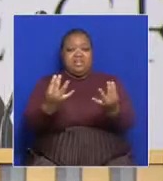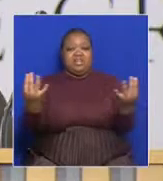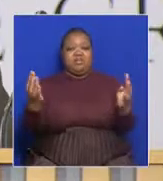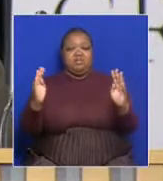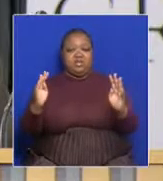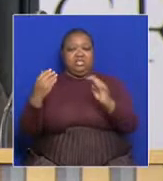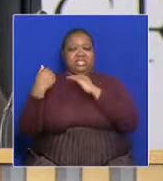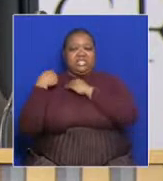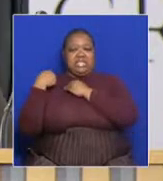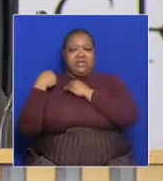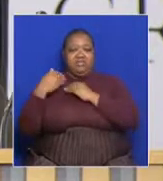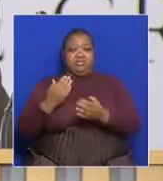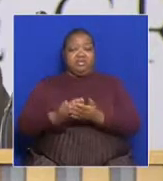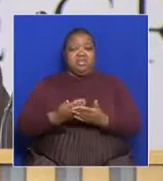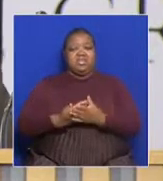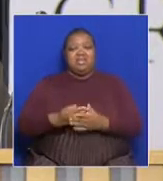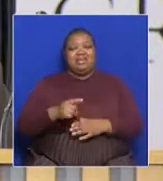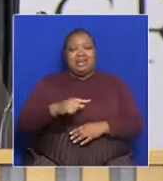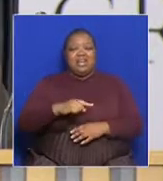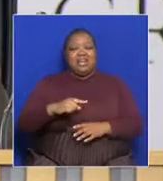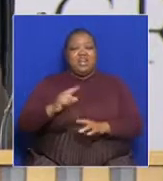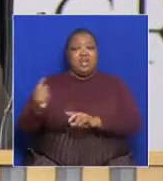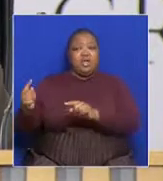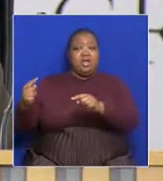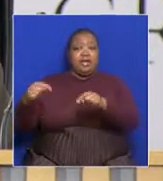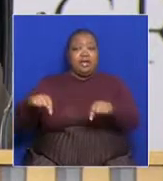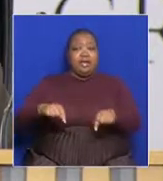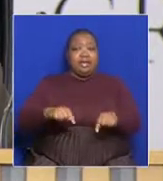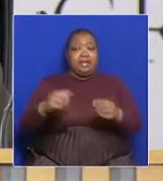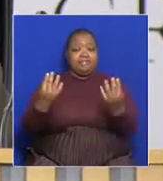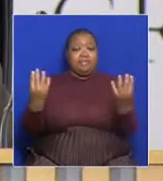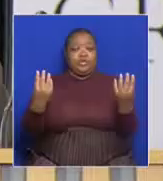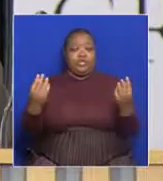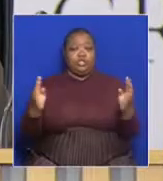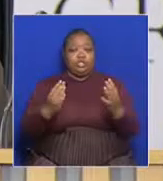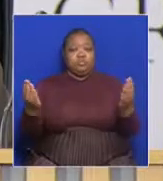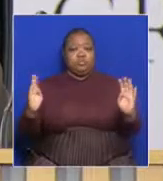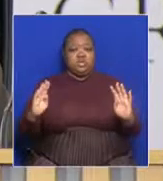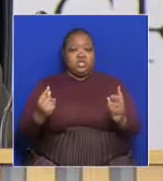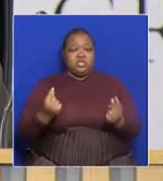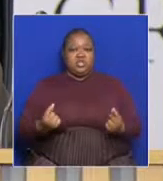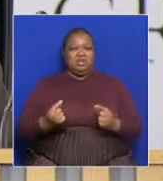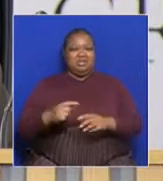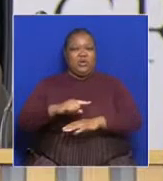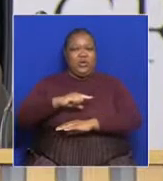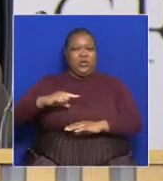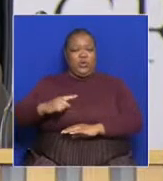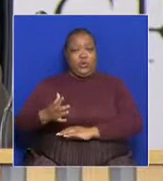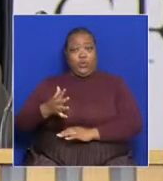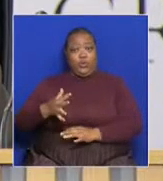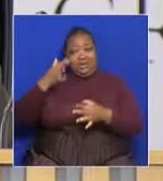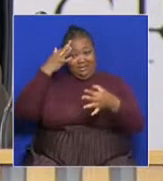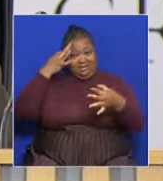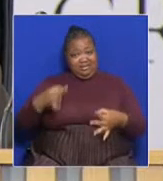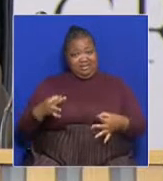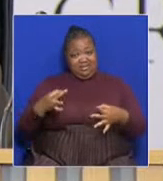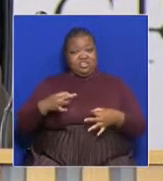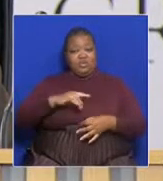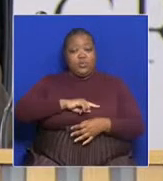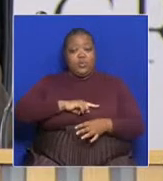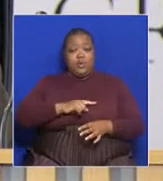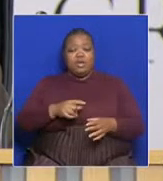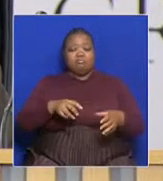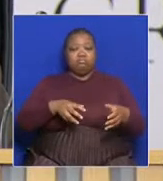than I would have required. I also based this decision on the basis that the unpacking and counting at the police